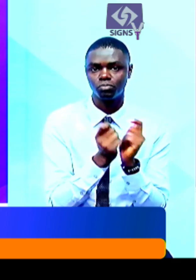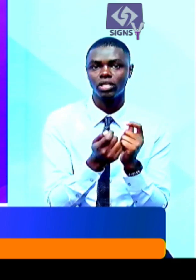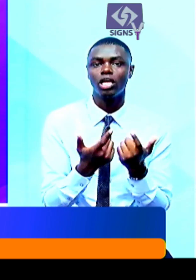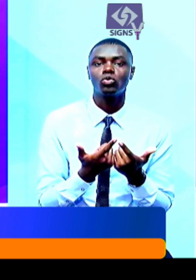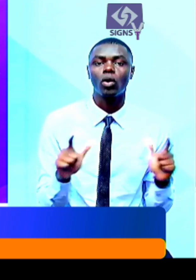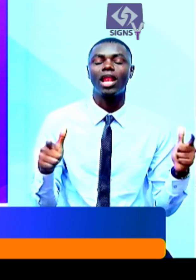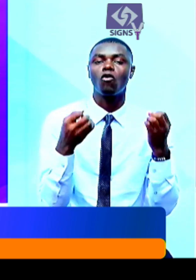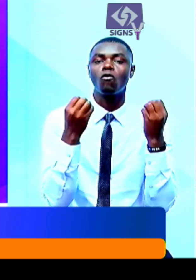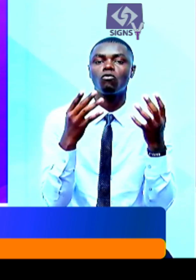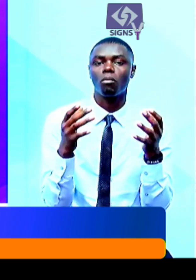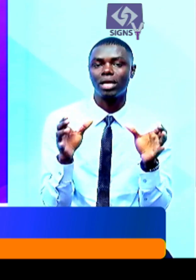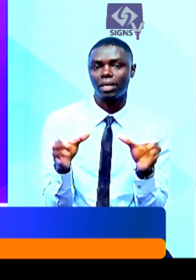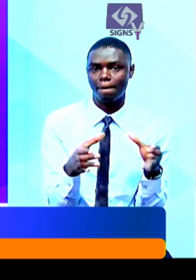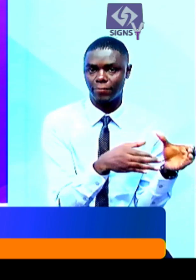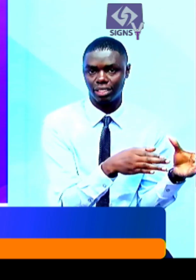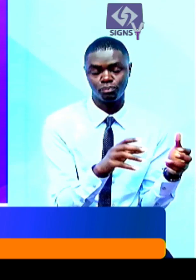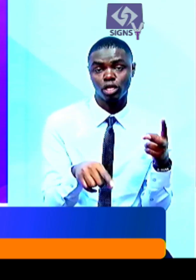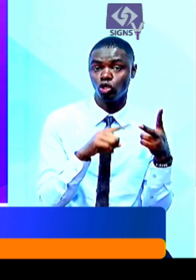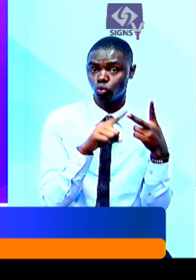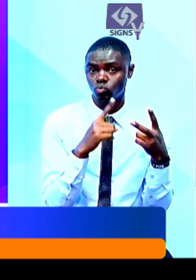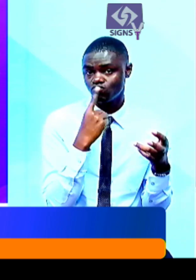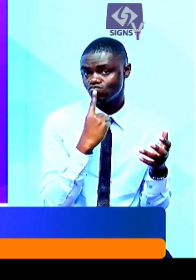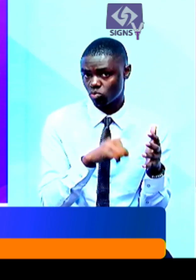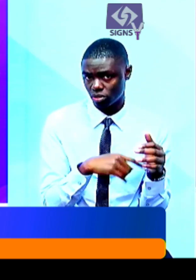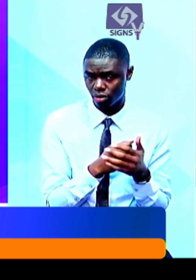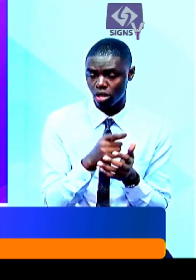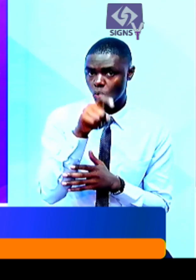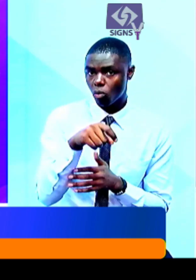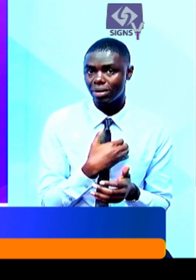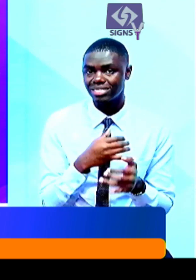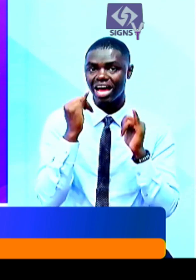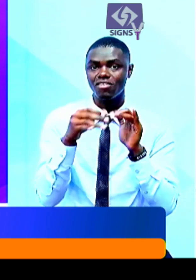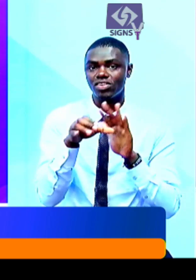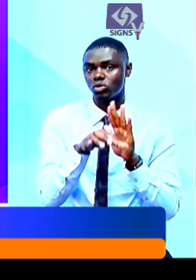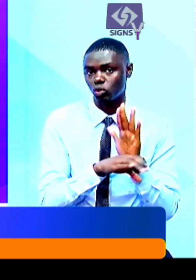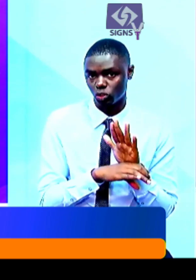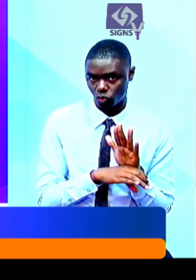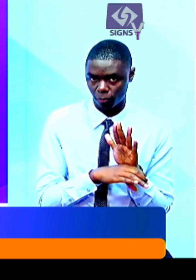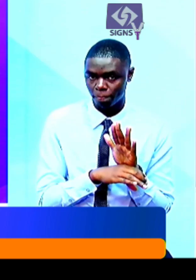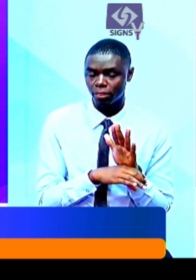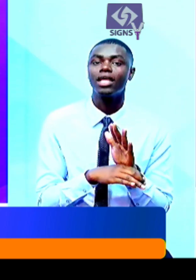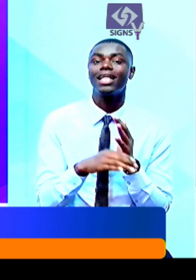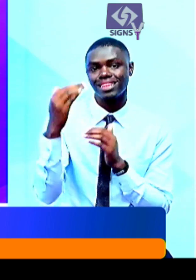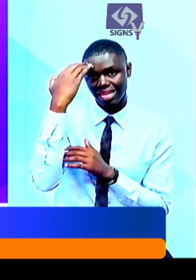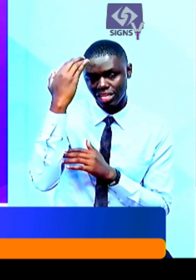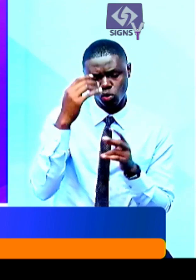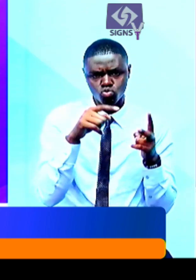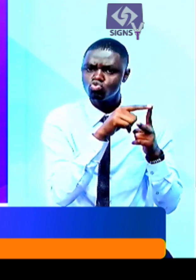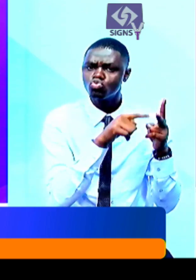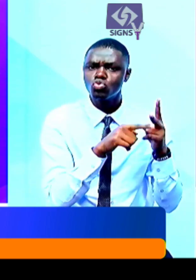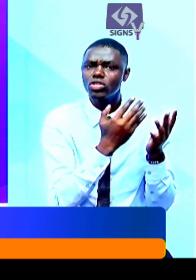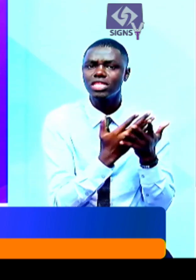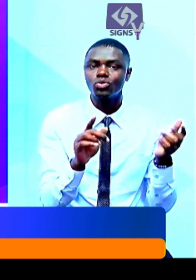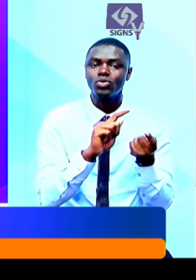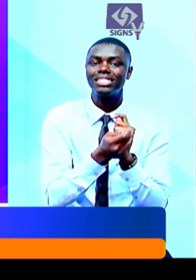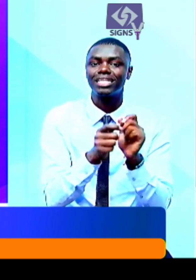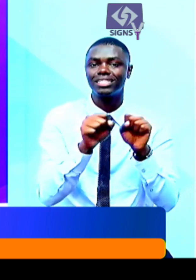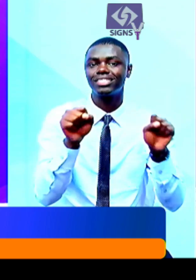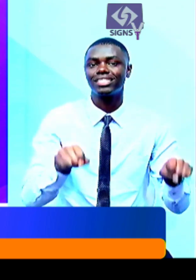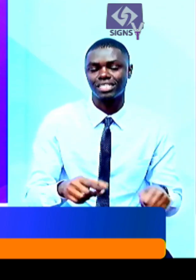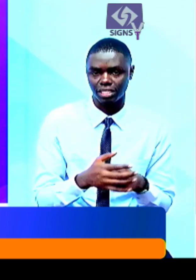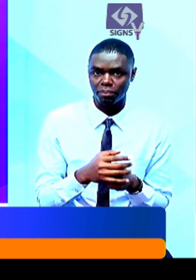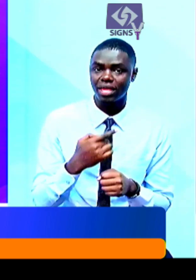multi-party. Two, they said we must have a new constitution. They knew these two things will change the system.